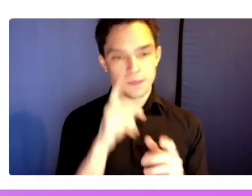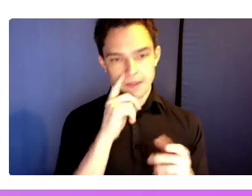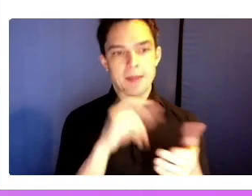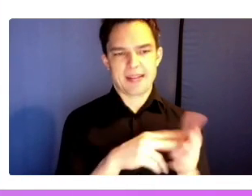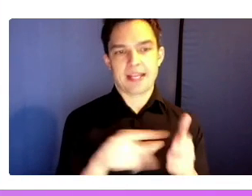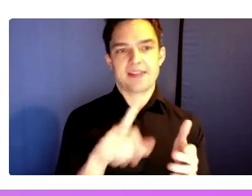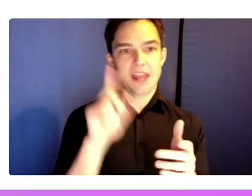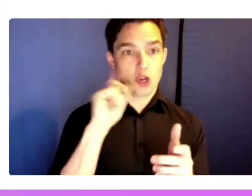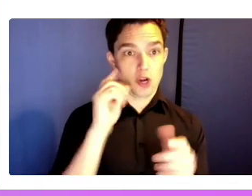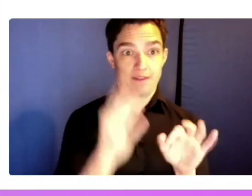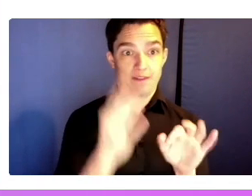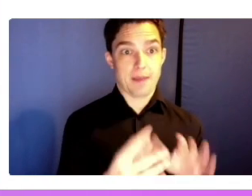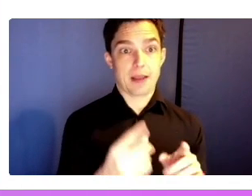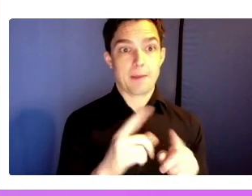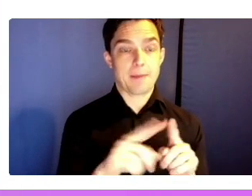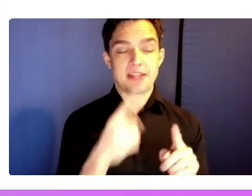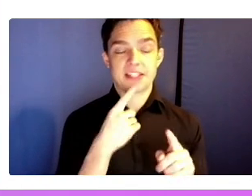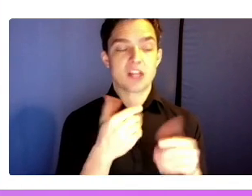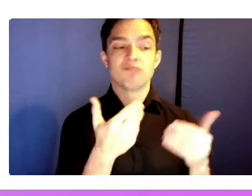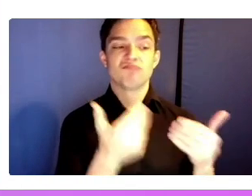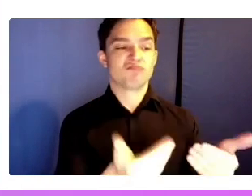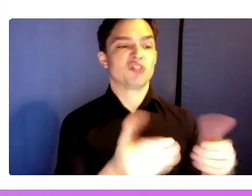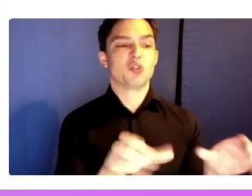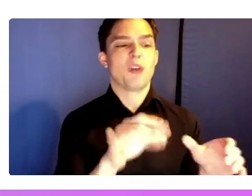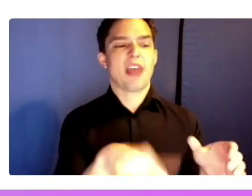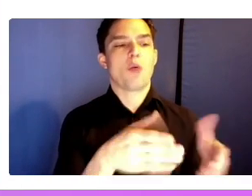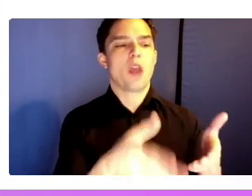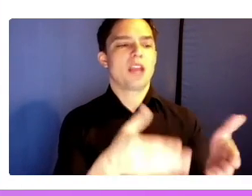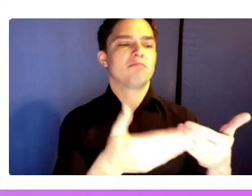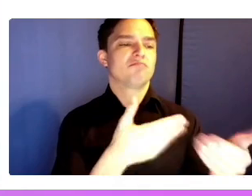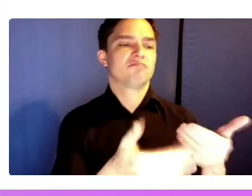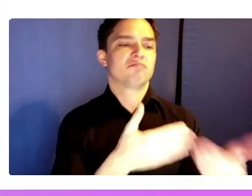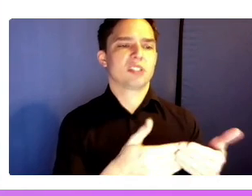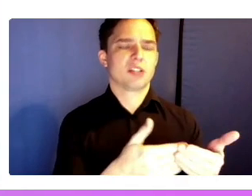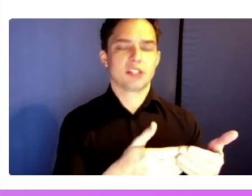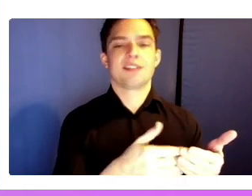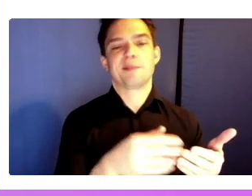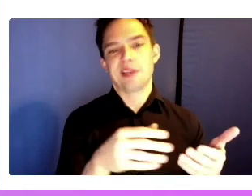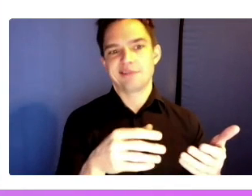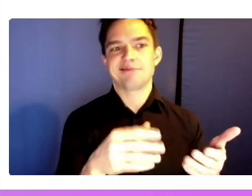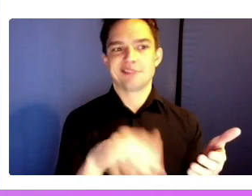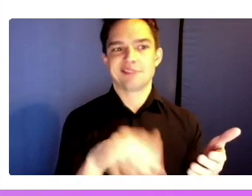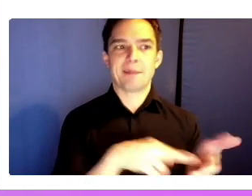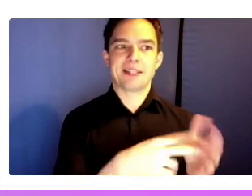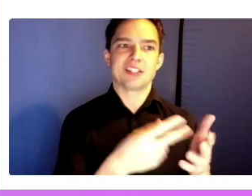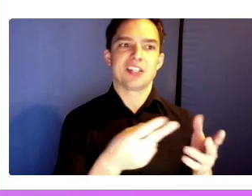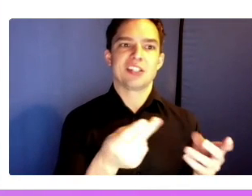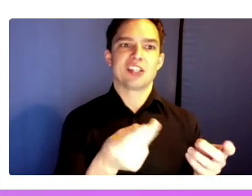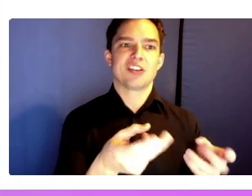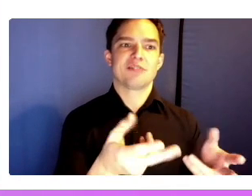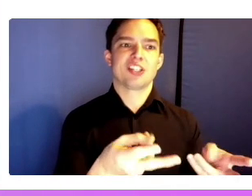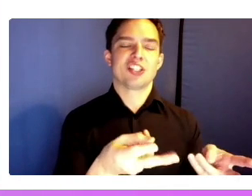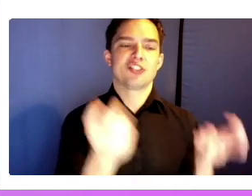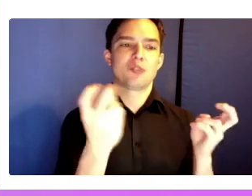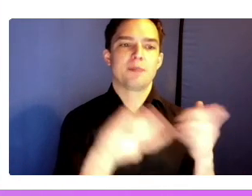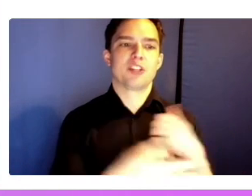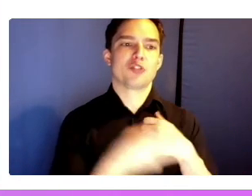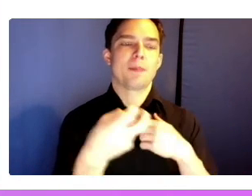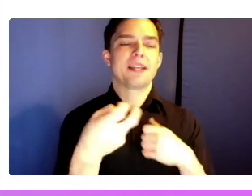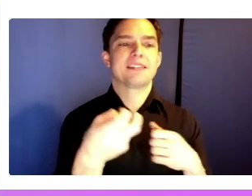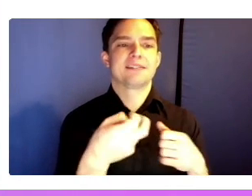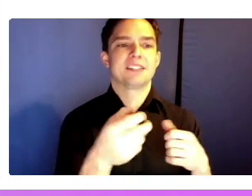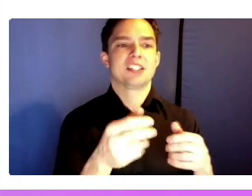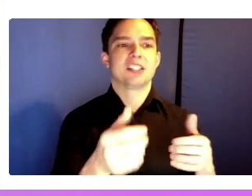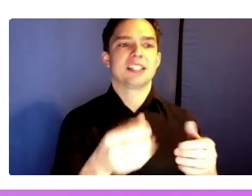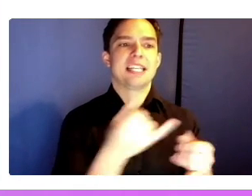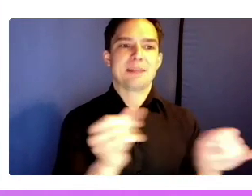And that was, again, stripping autonomy, not helpful. But we did a lot of the issue packing ourselves through the spreadsheet. So we ended up